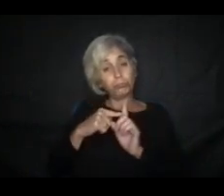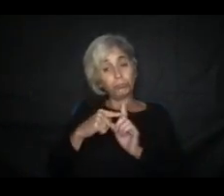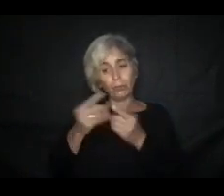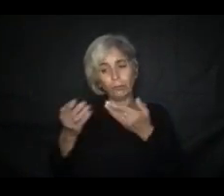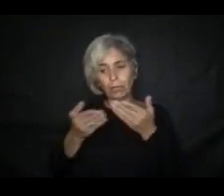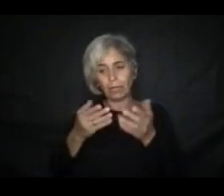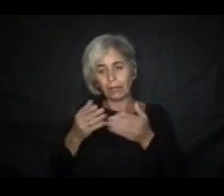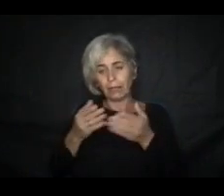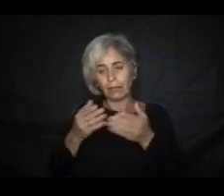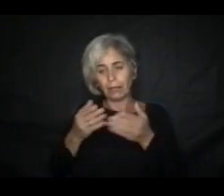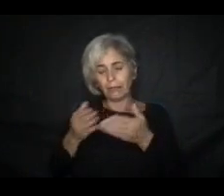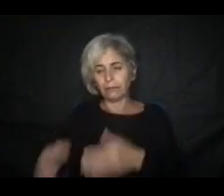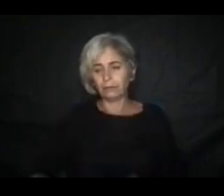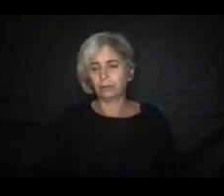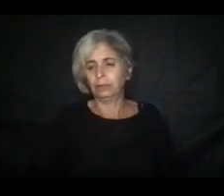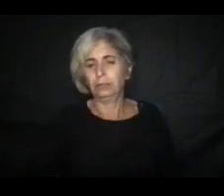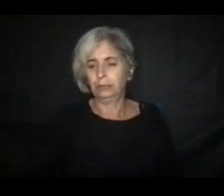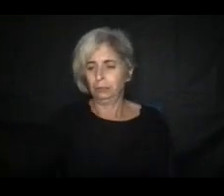service.